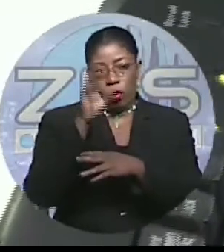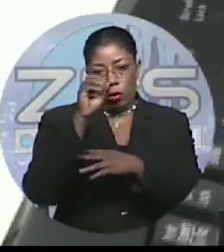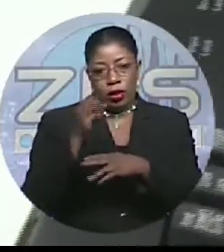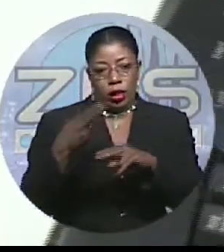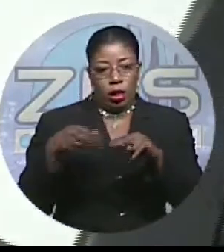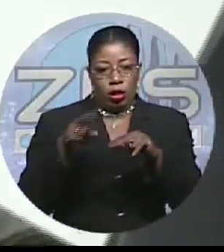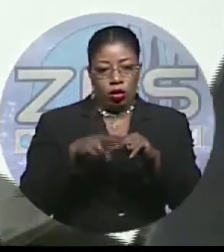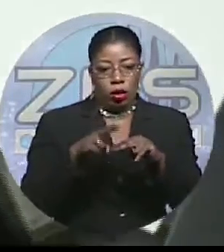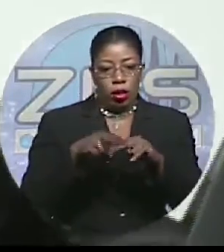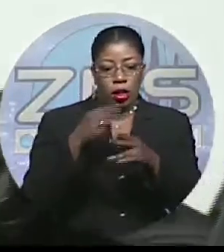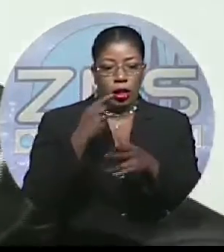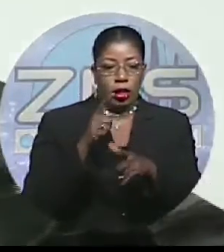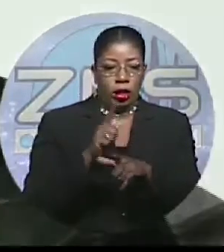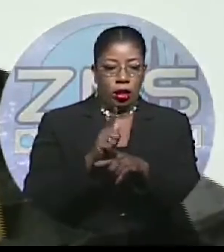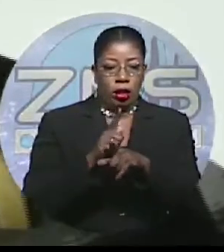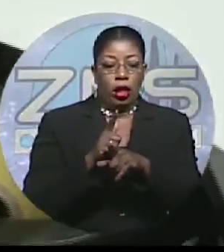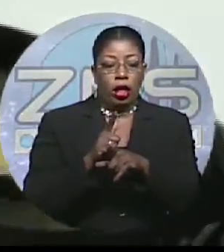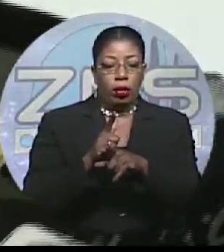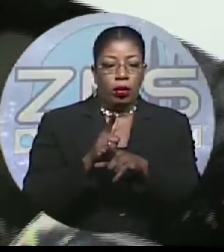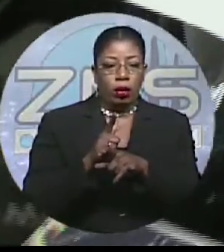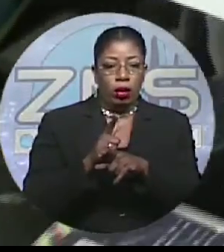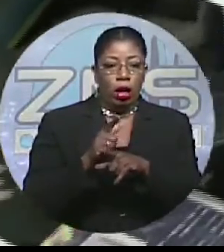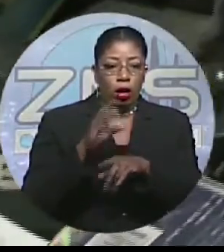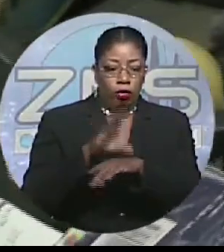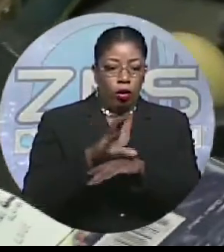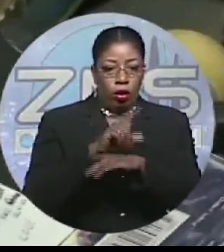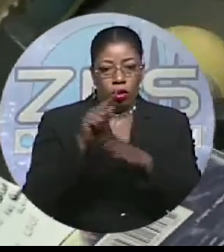increase in the labor force that totals